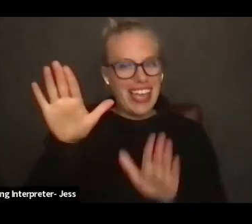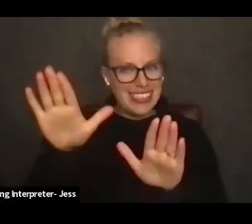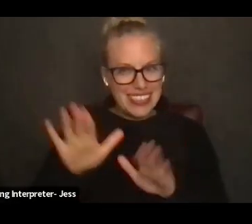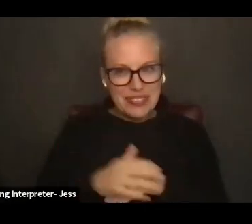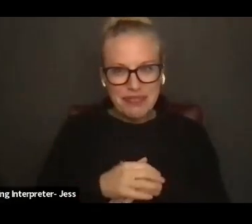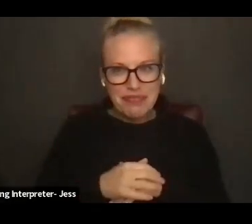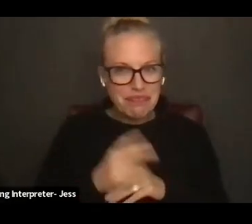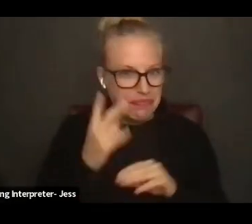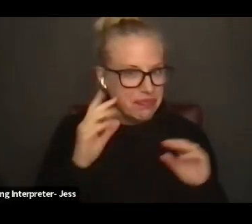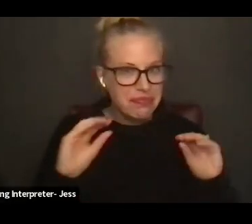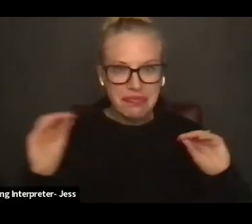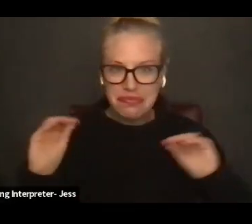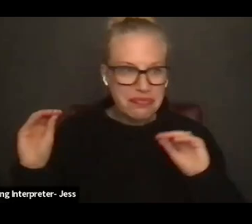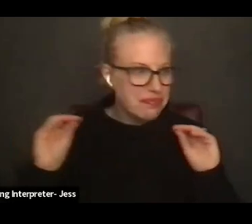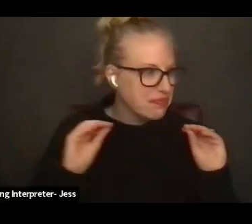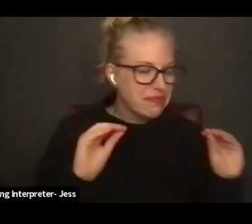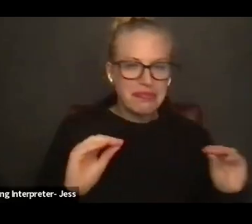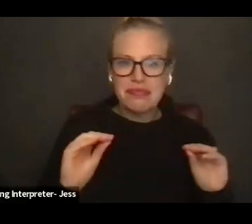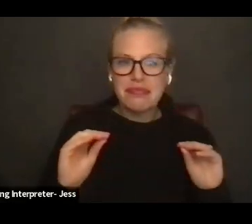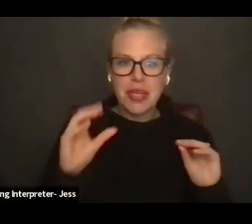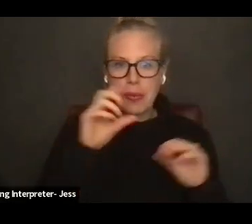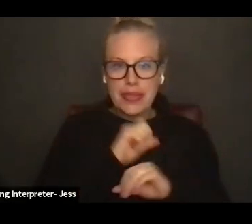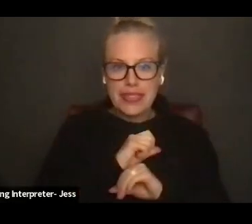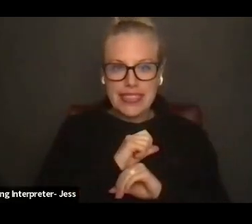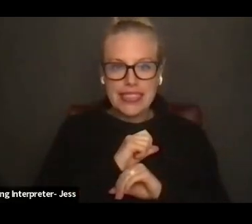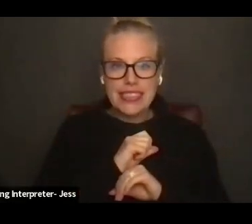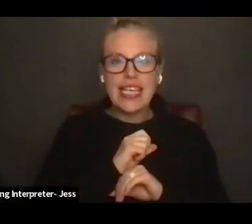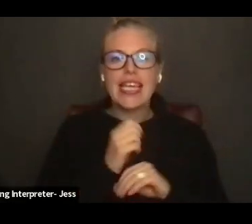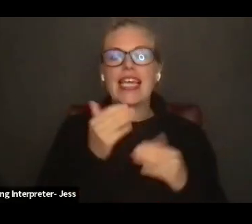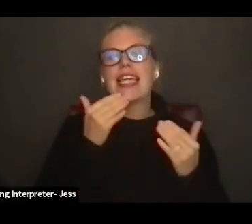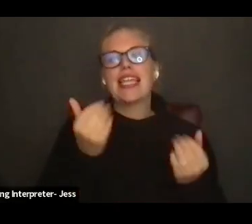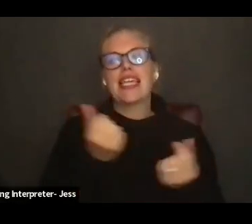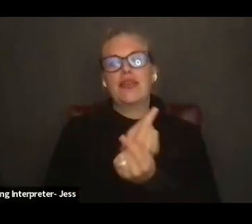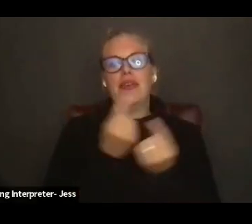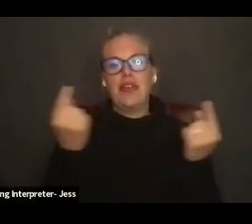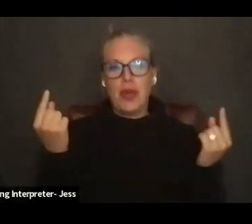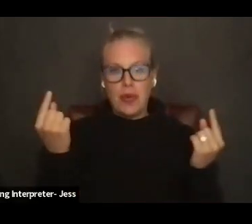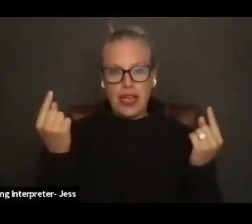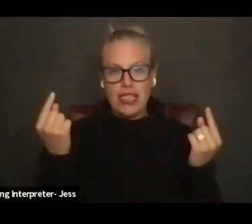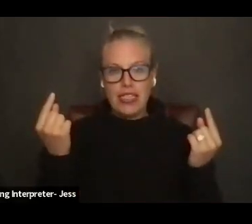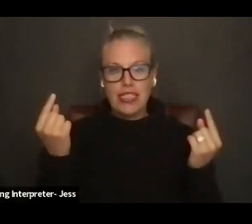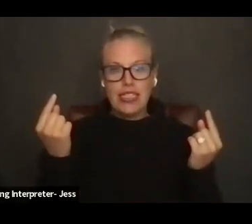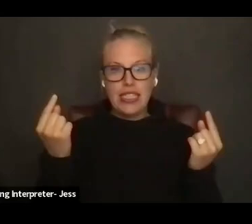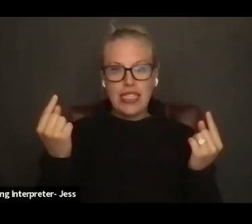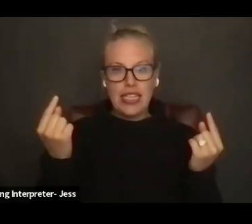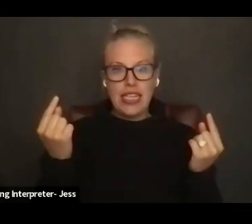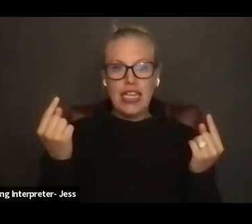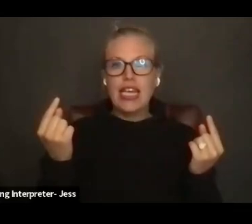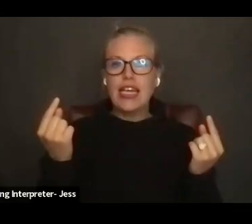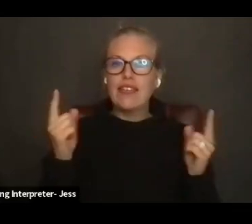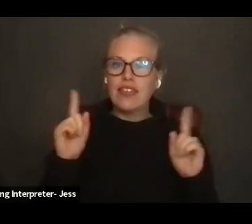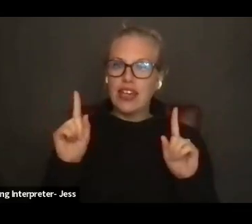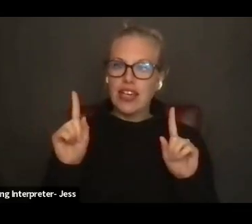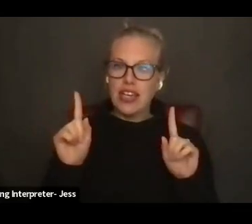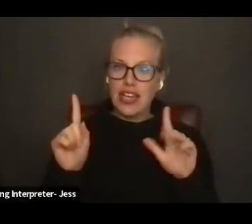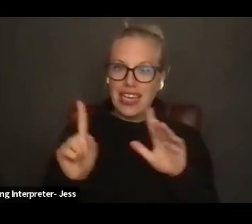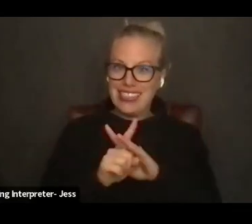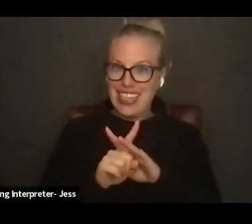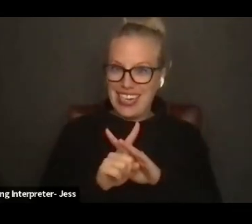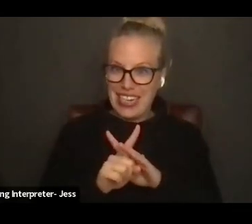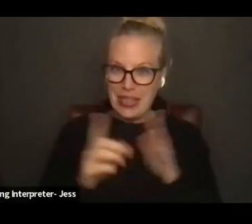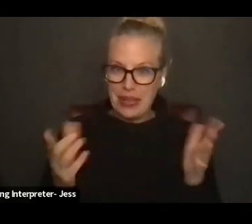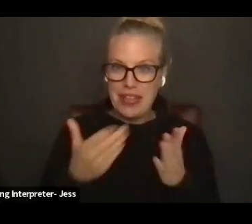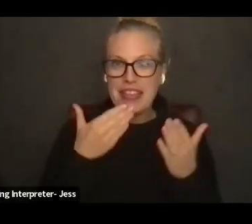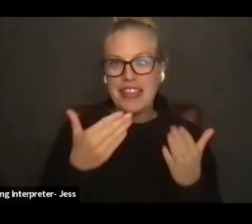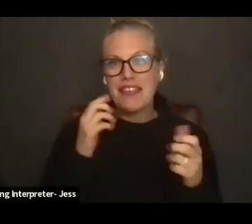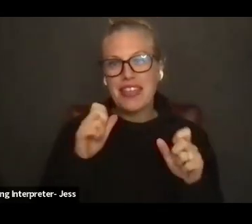And I don't see any other questions that we're missing. So I want to thank everybody for attending, and thank you